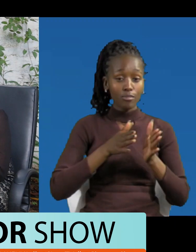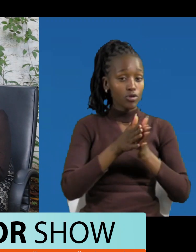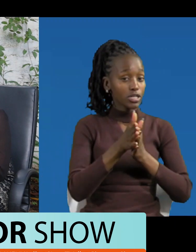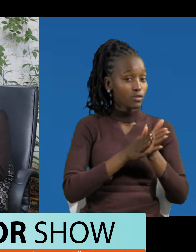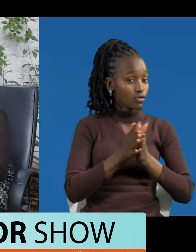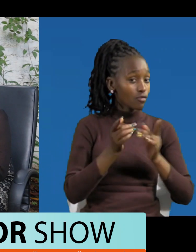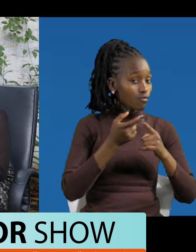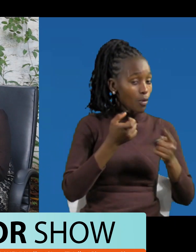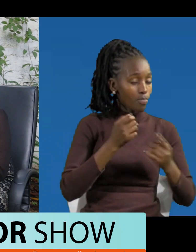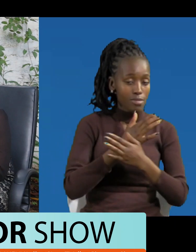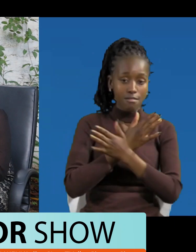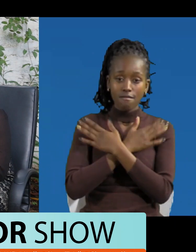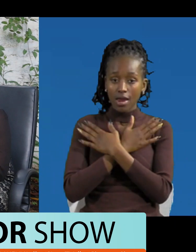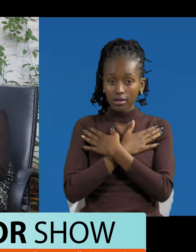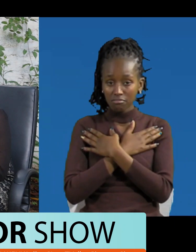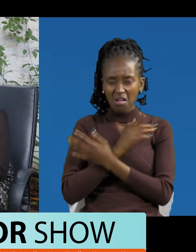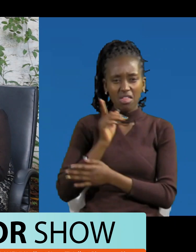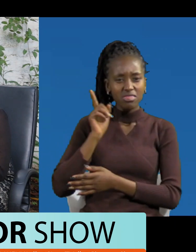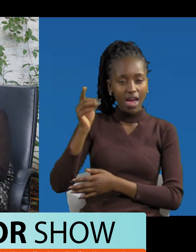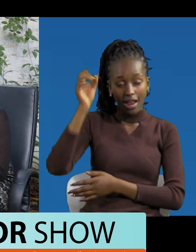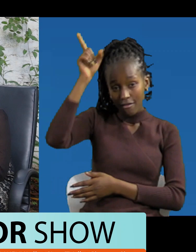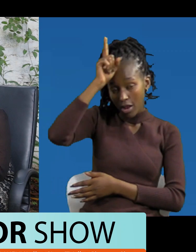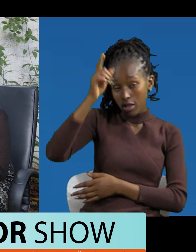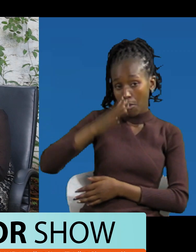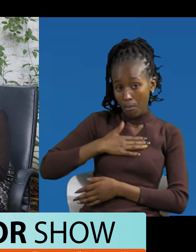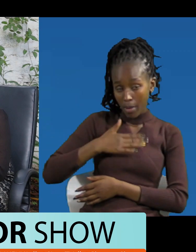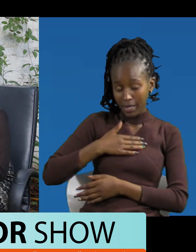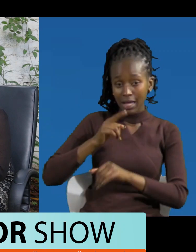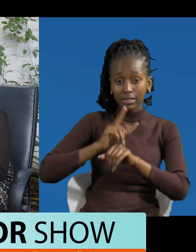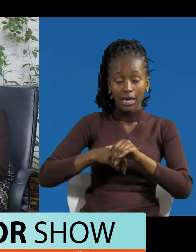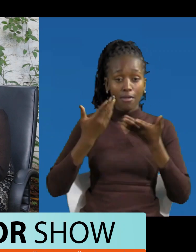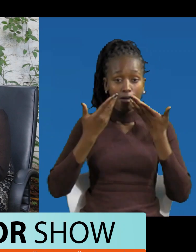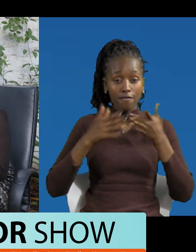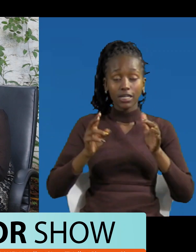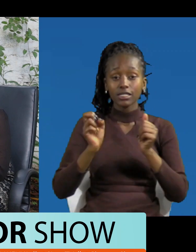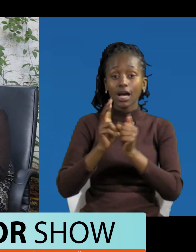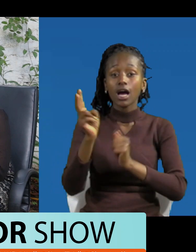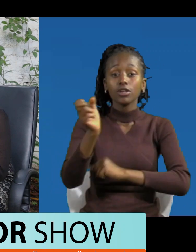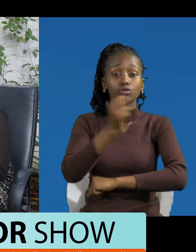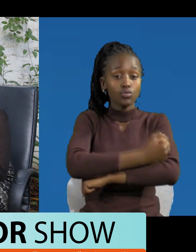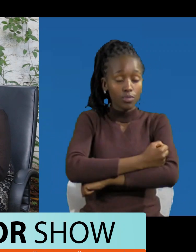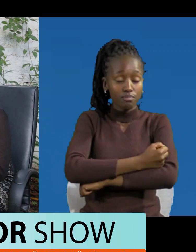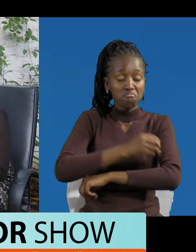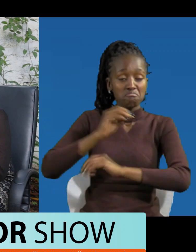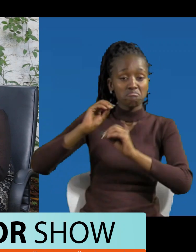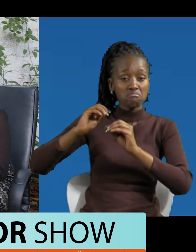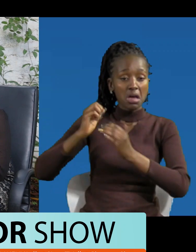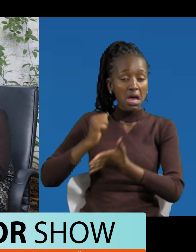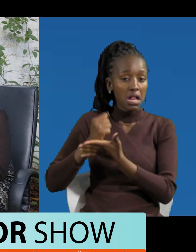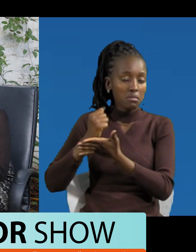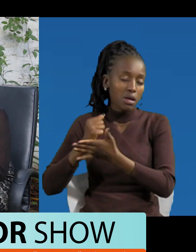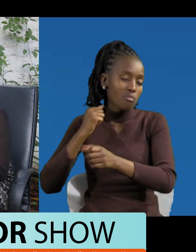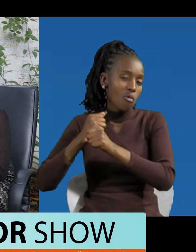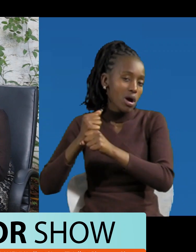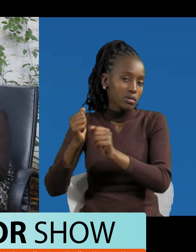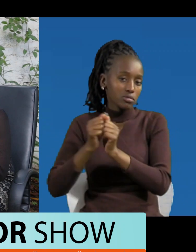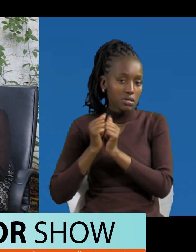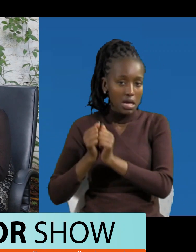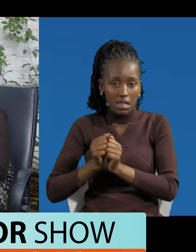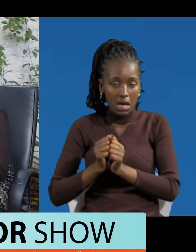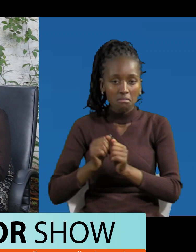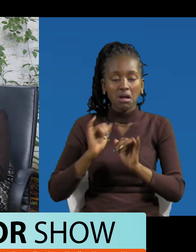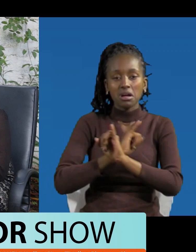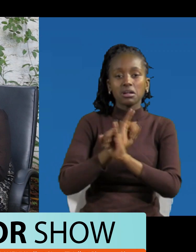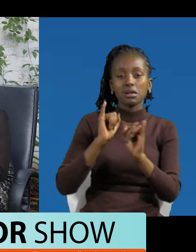had a friend at home. After I was done with my form 4, I was helping her do some simple things like I wash clients,